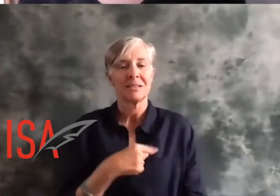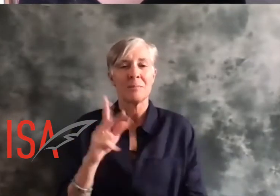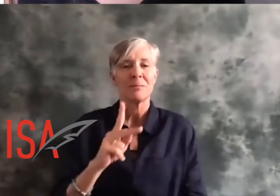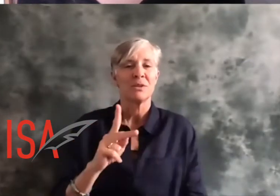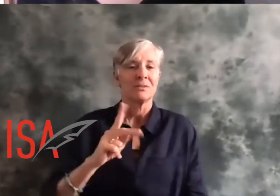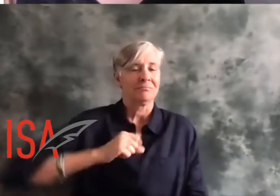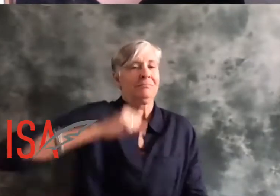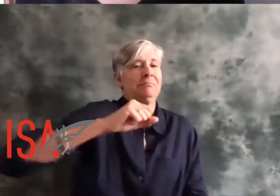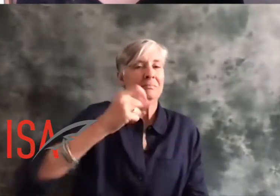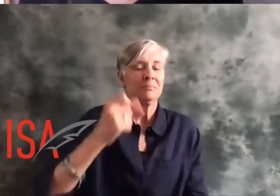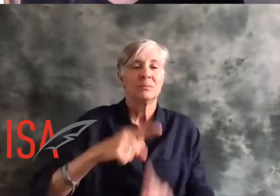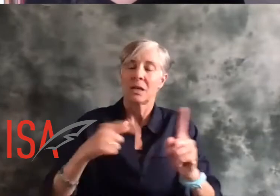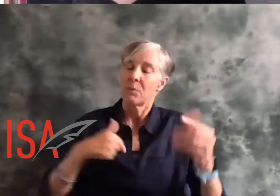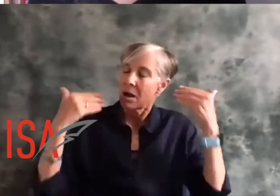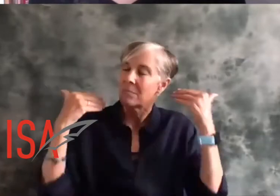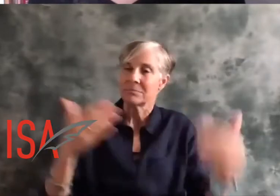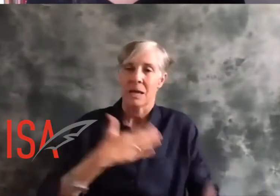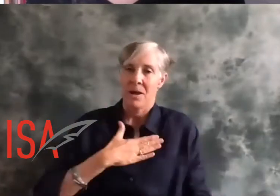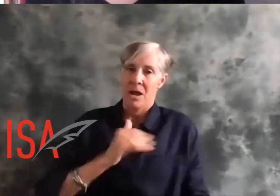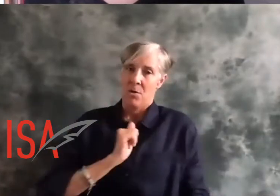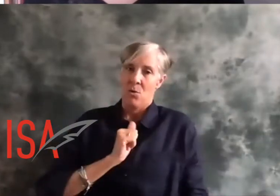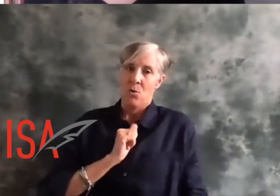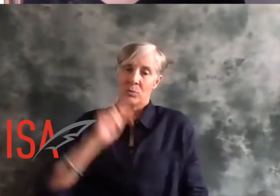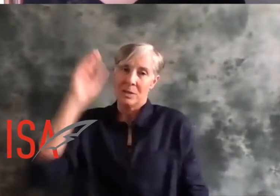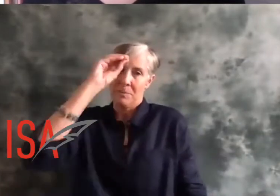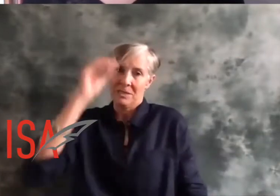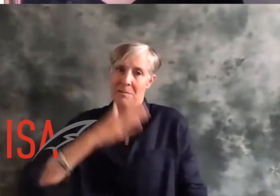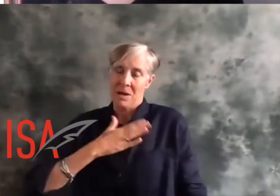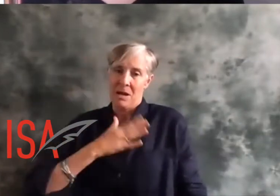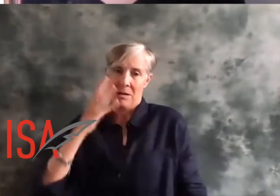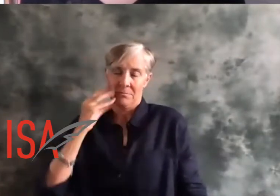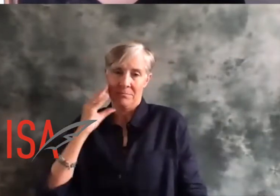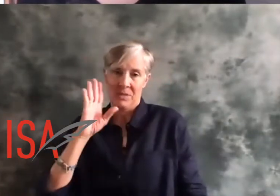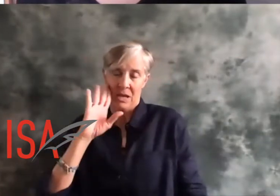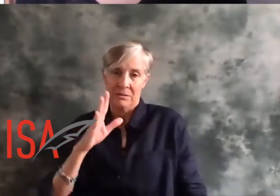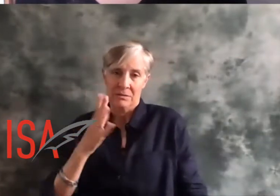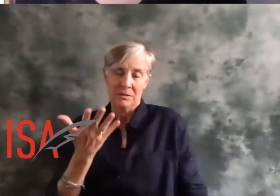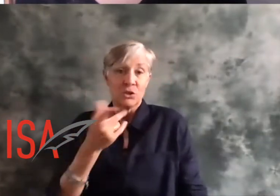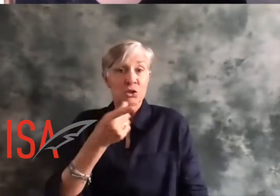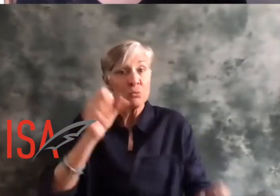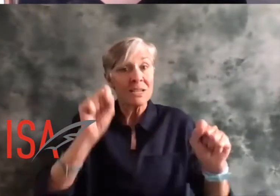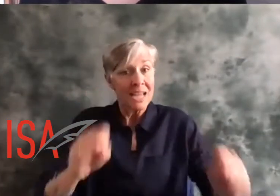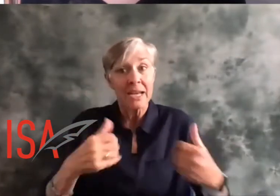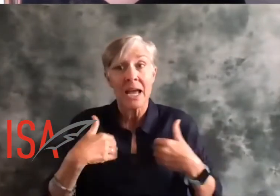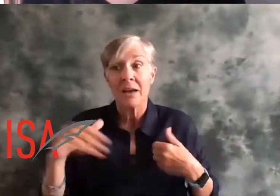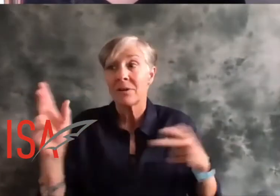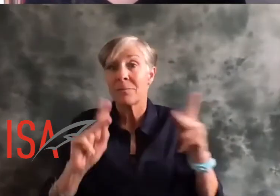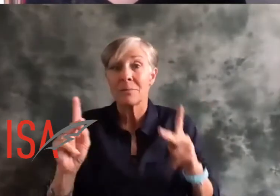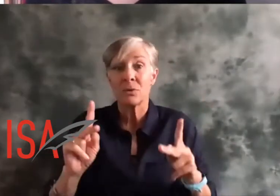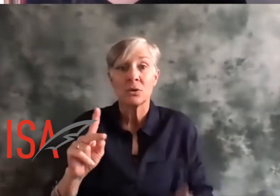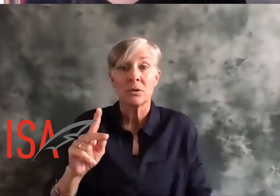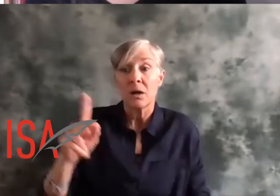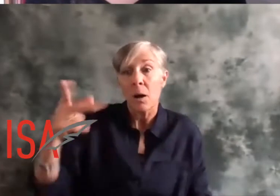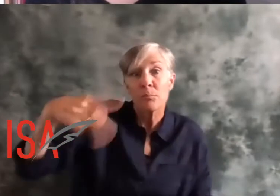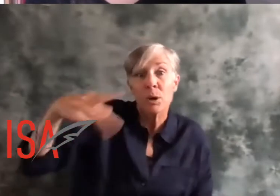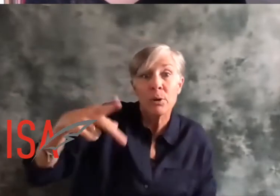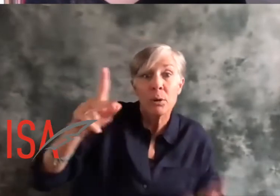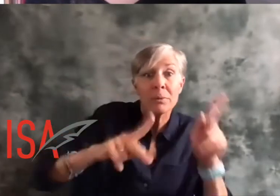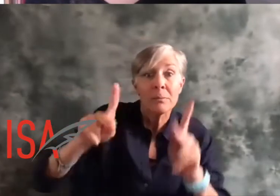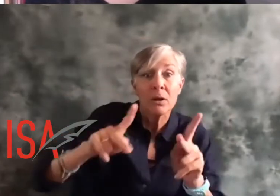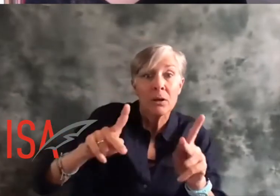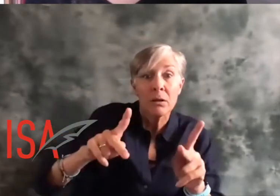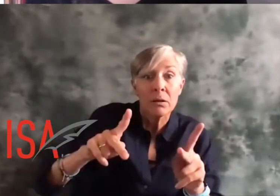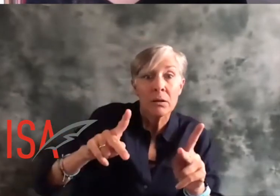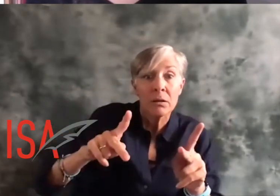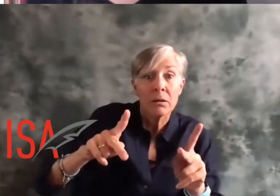but I'll say this is my personal opinion. I'm only speaking for myself, is that you could have people that were purple in color in us,